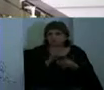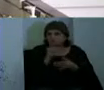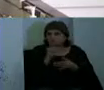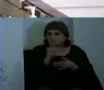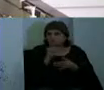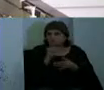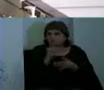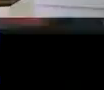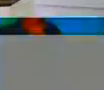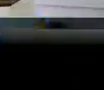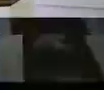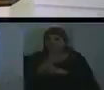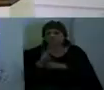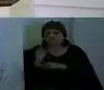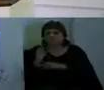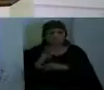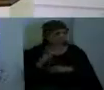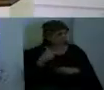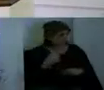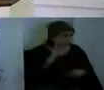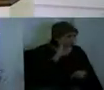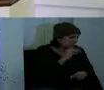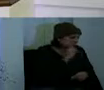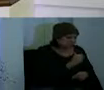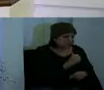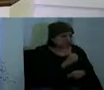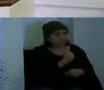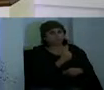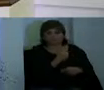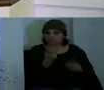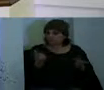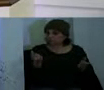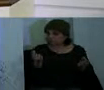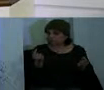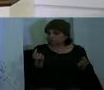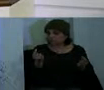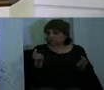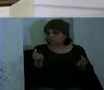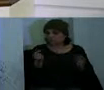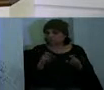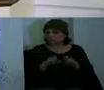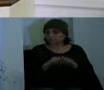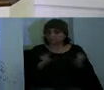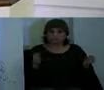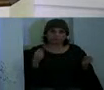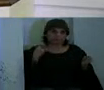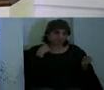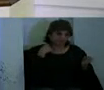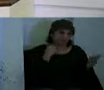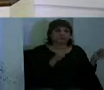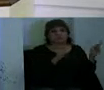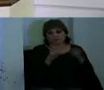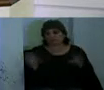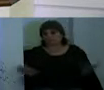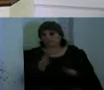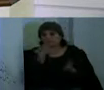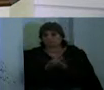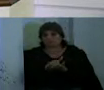kind of car. I wouldn't do that. And what do? Break our necks to go do it.